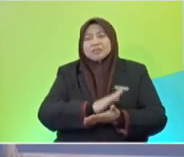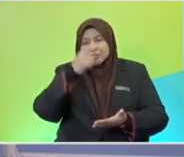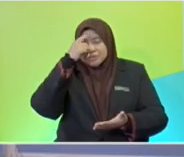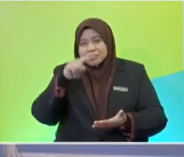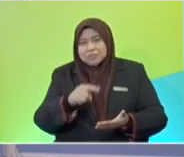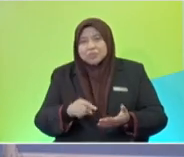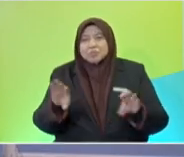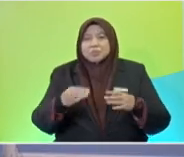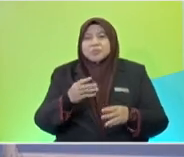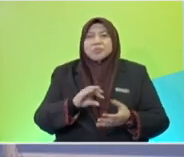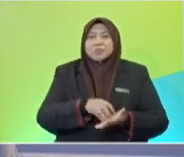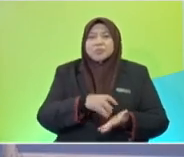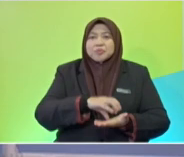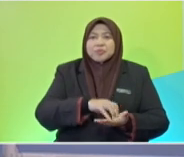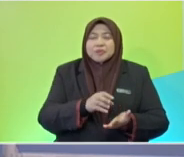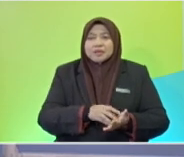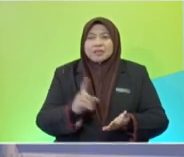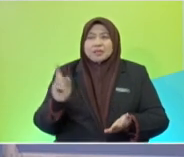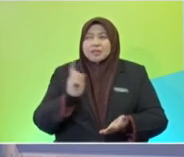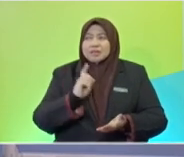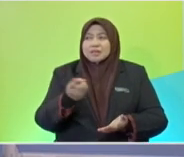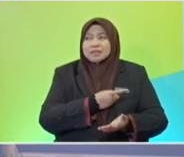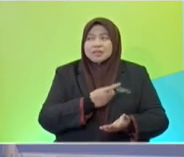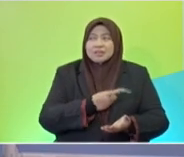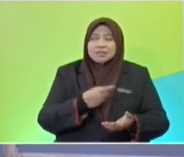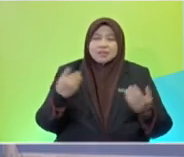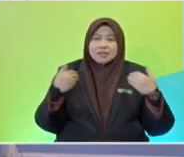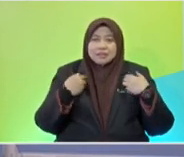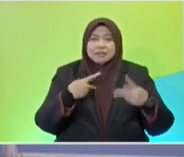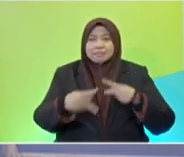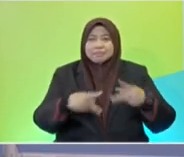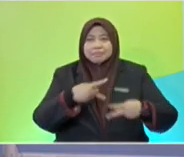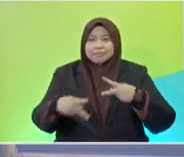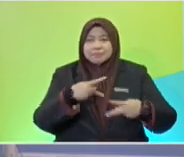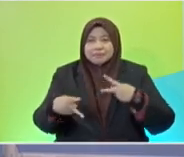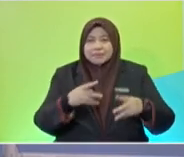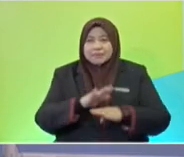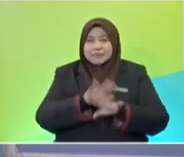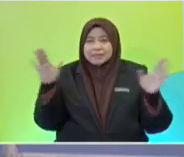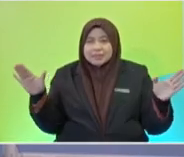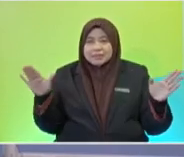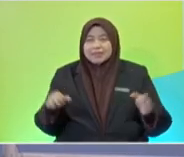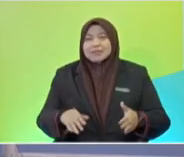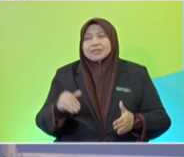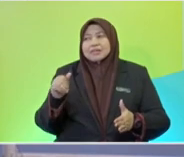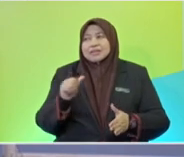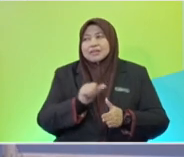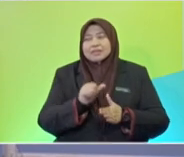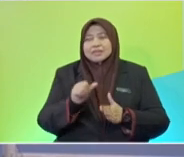Okay. And then we have also clear plastic. Clear plastic. And also colored